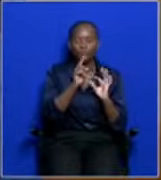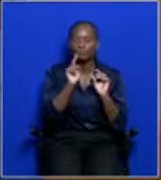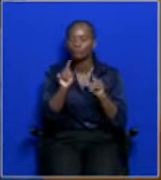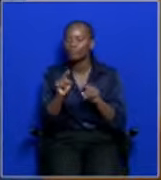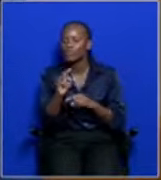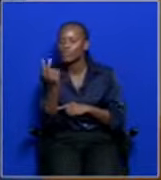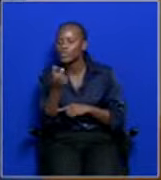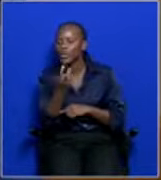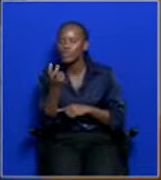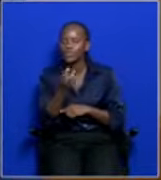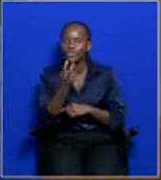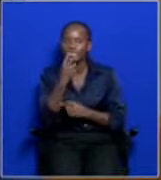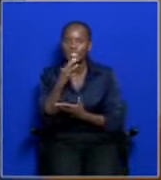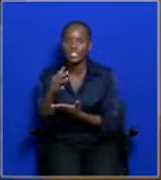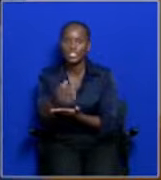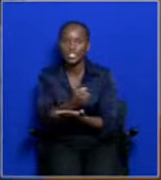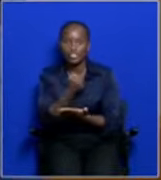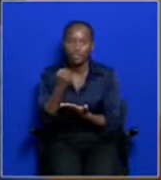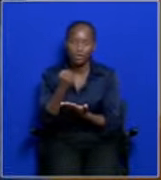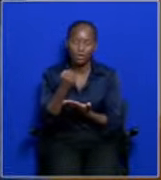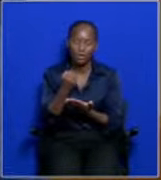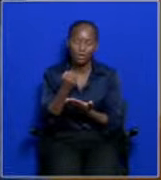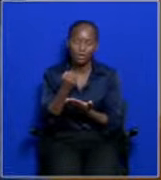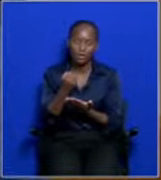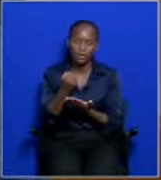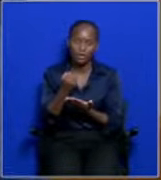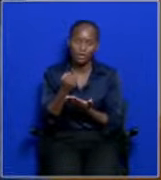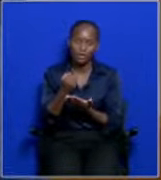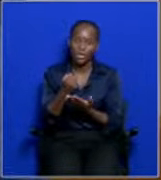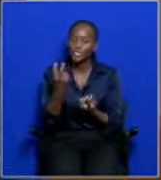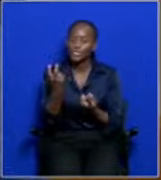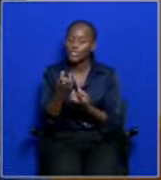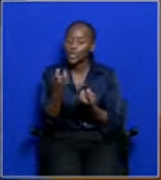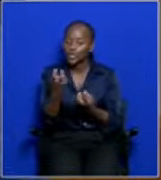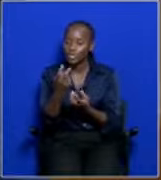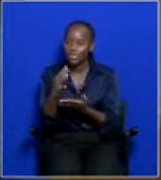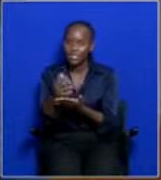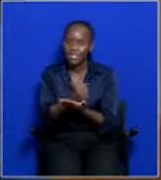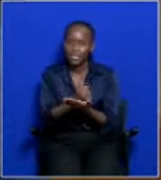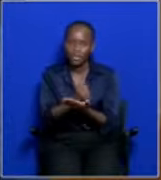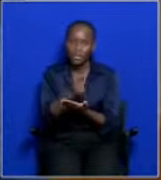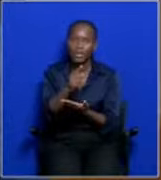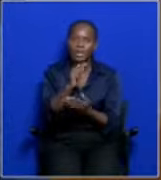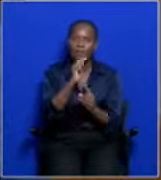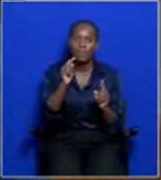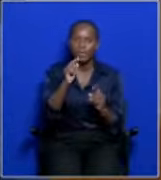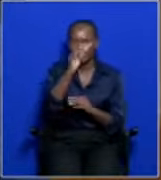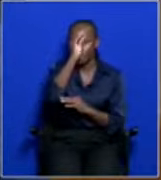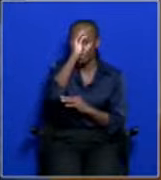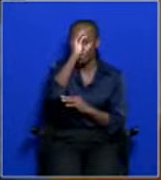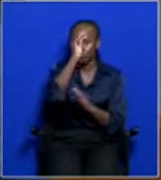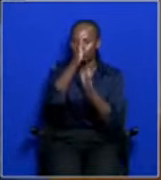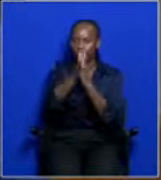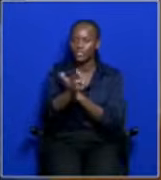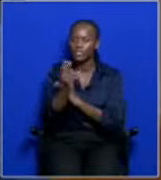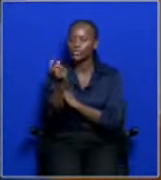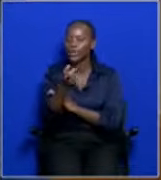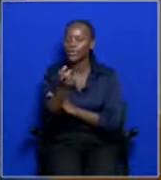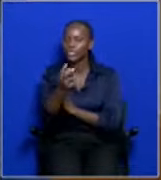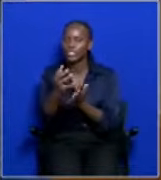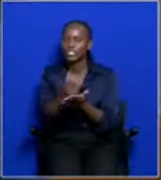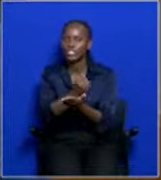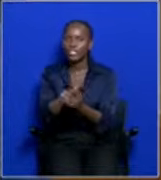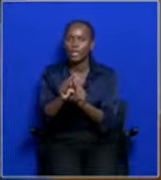to have a warrant, a search and seizure warrant. And the